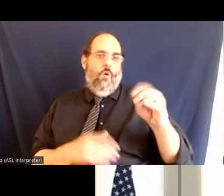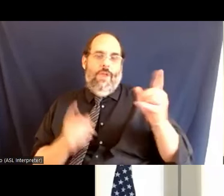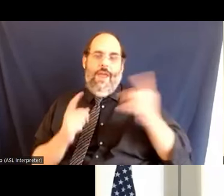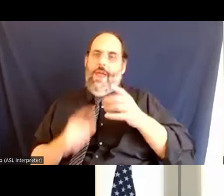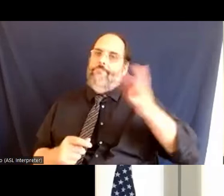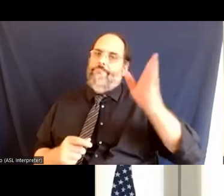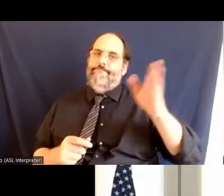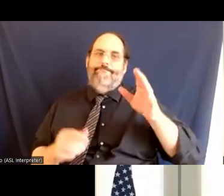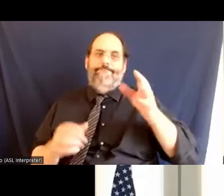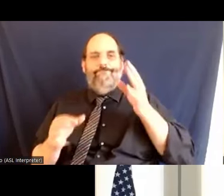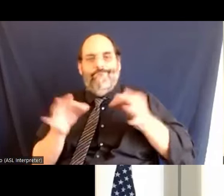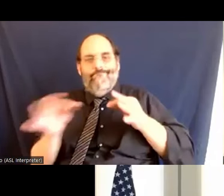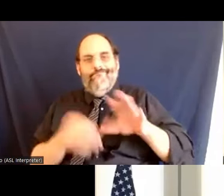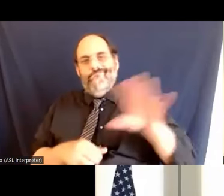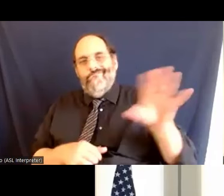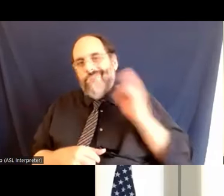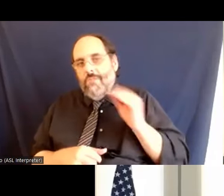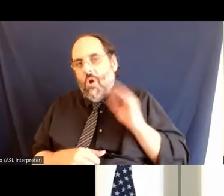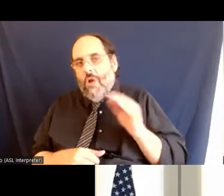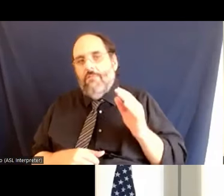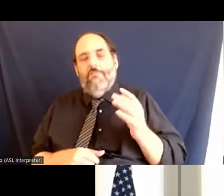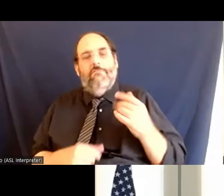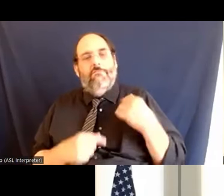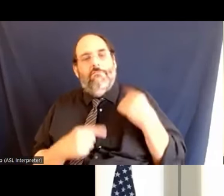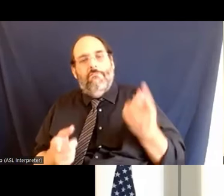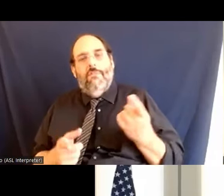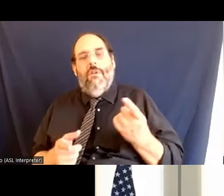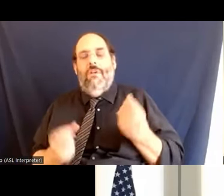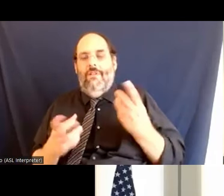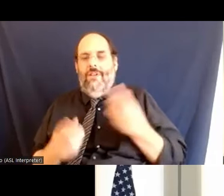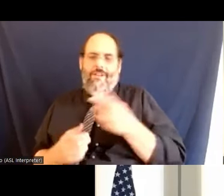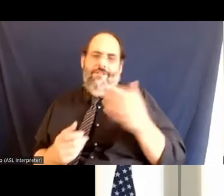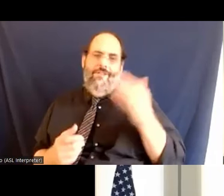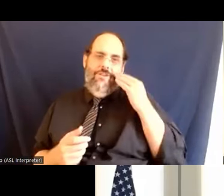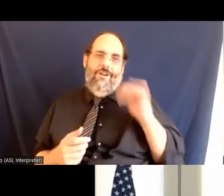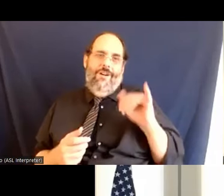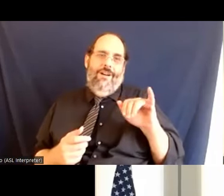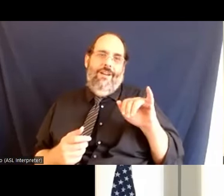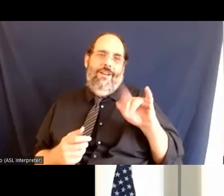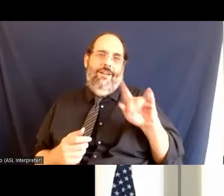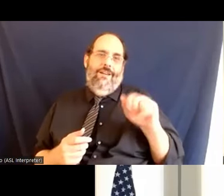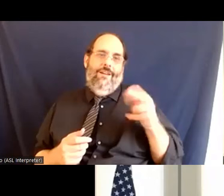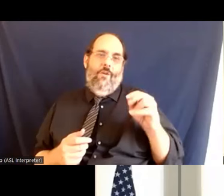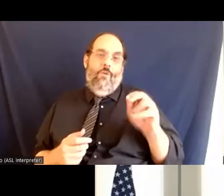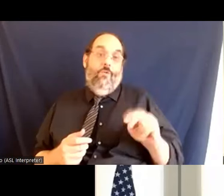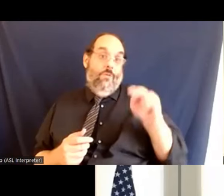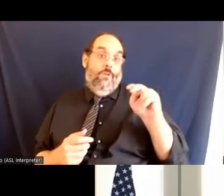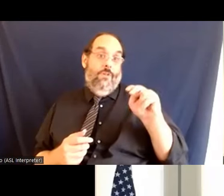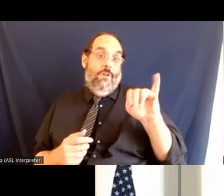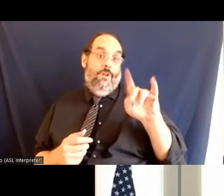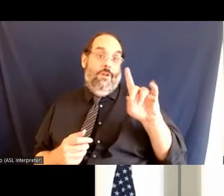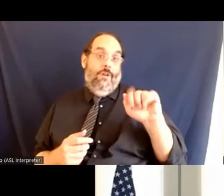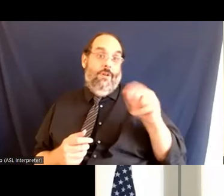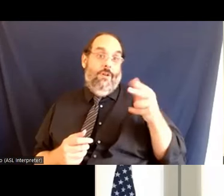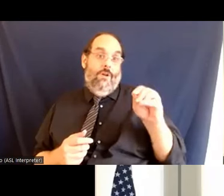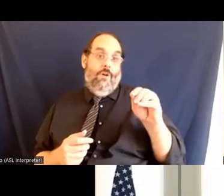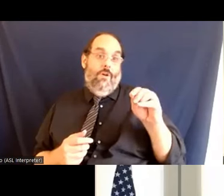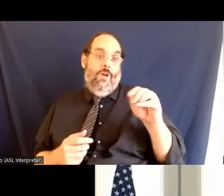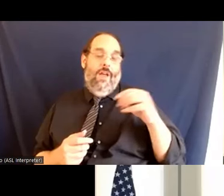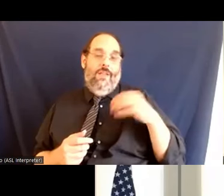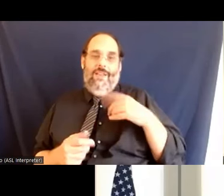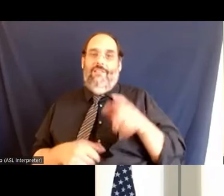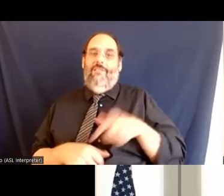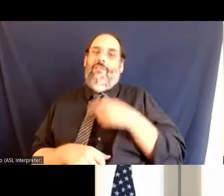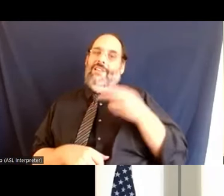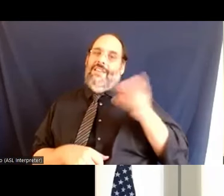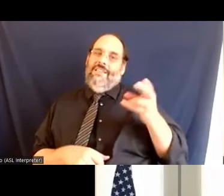the experiences that they had. And many of you probably know Idaho and North Idaho in particular, has